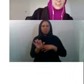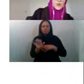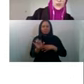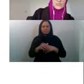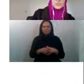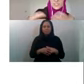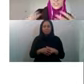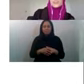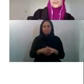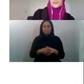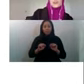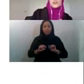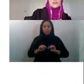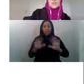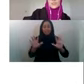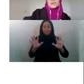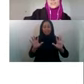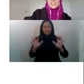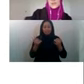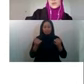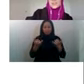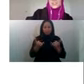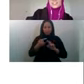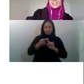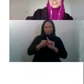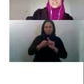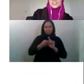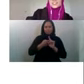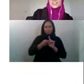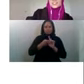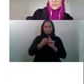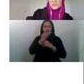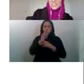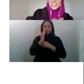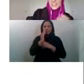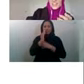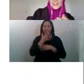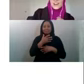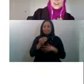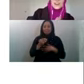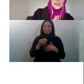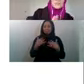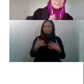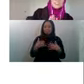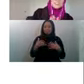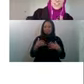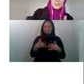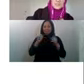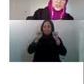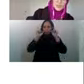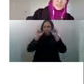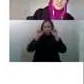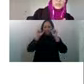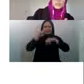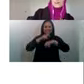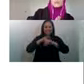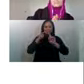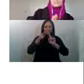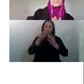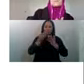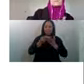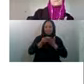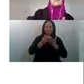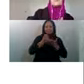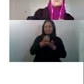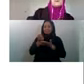obviously, we're in Ramadan right now. And it's an incredibly amazing time to fundraise. It's an incredibly amazing